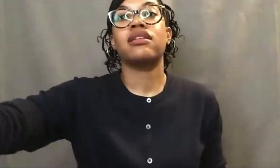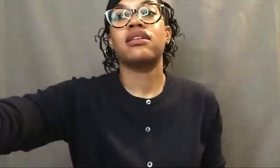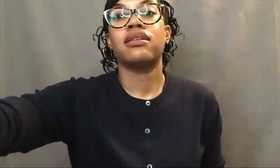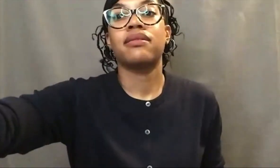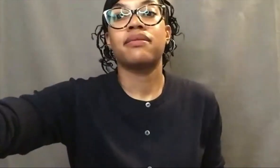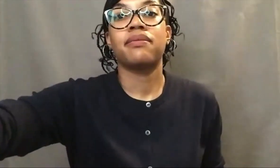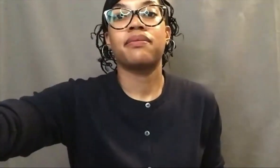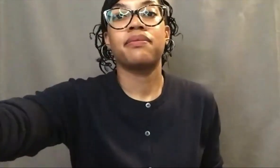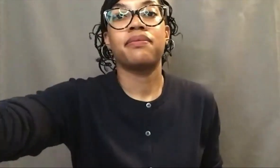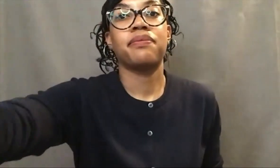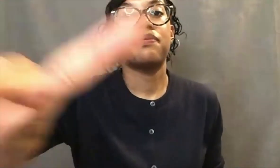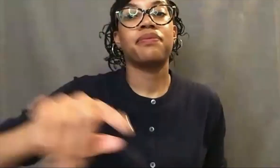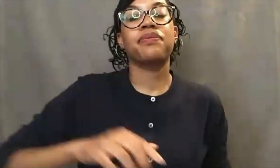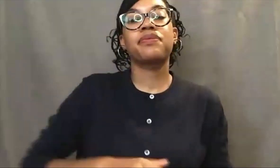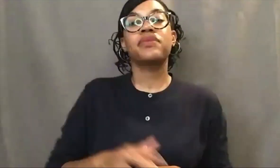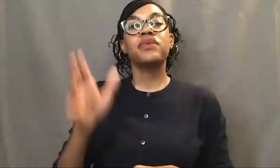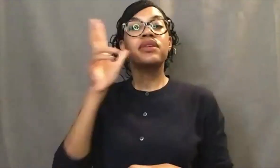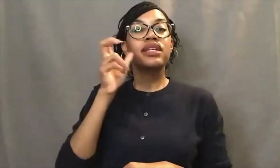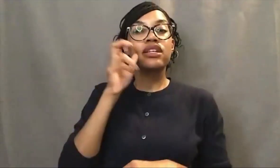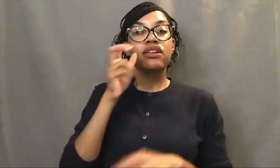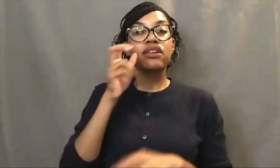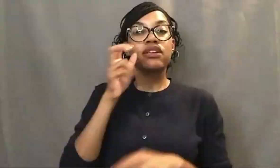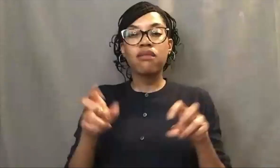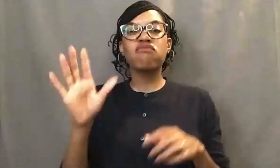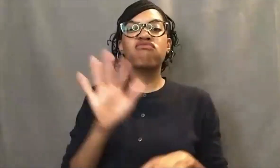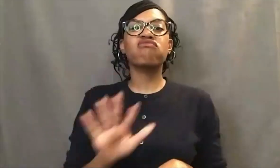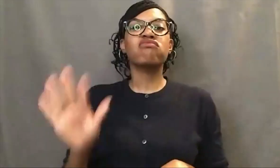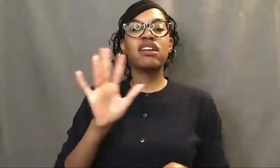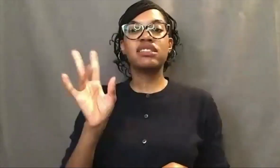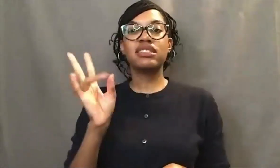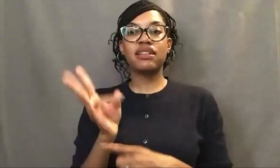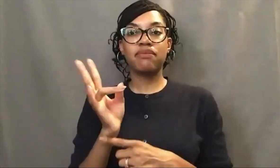about their campaign. And then we're going to open up the floor